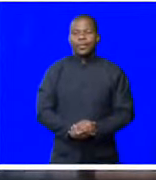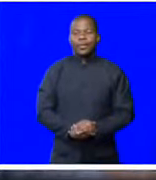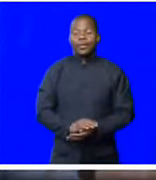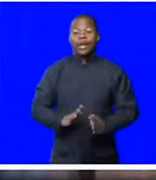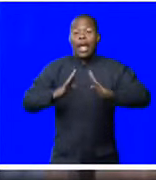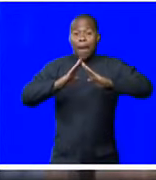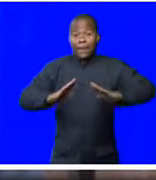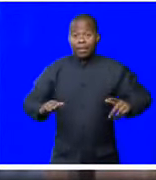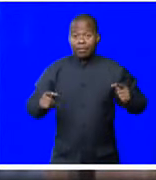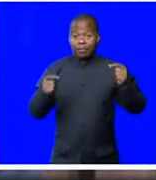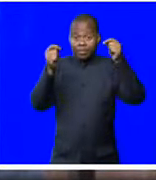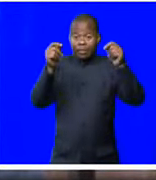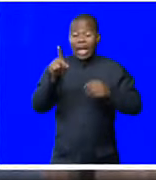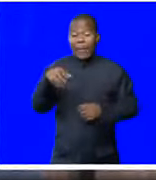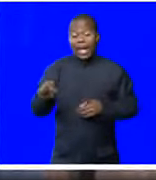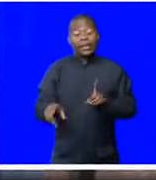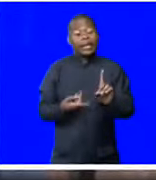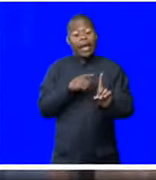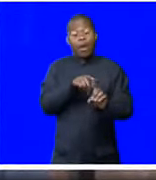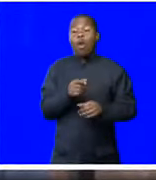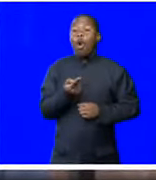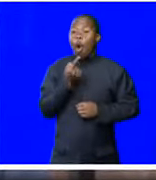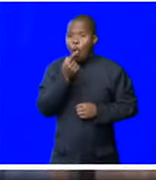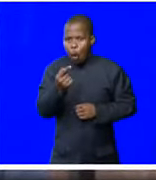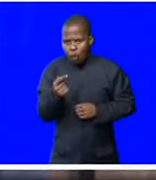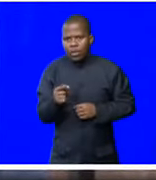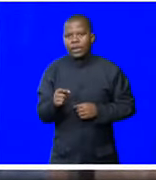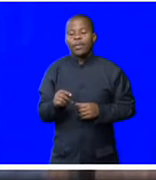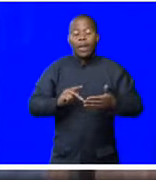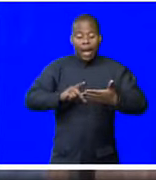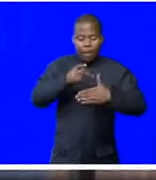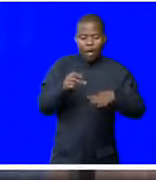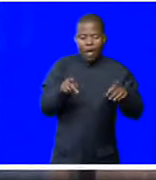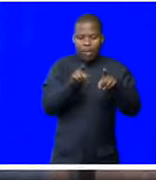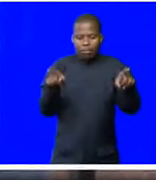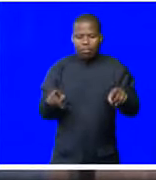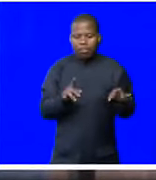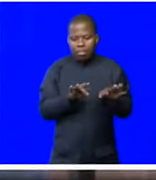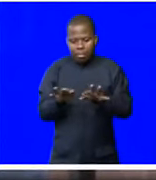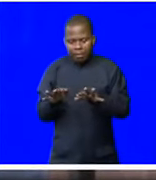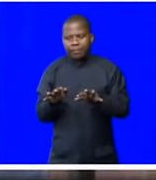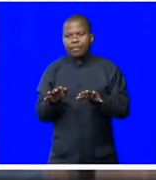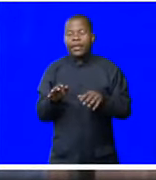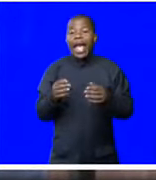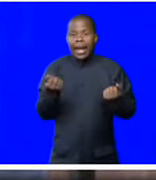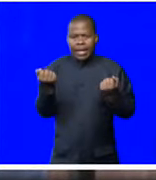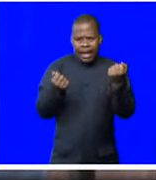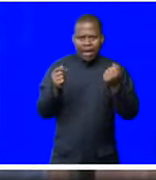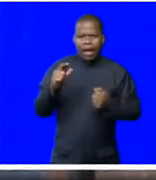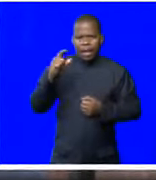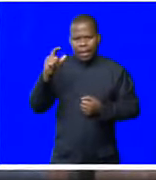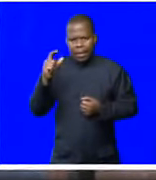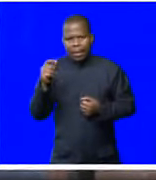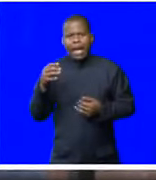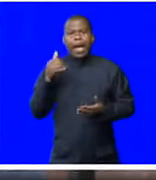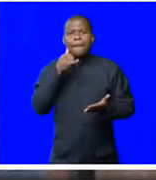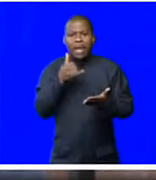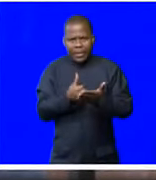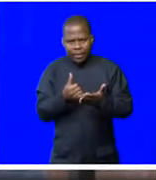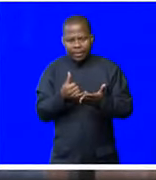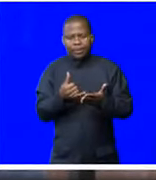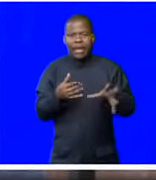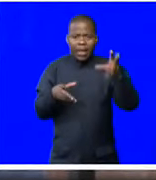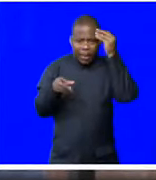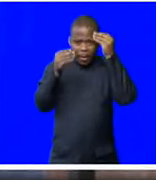The Minister of Public Works and Transport Principal Secretary says the ministry is in a process to convert Eswatini's driver's license to